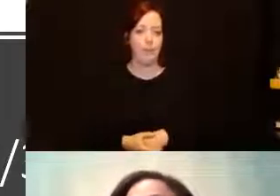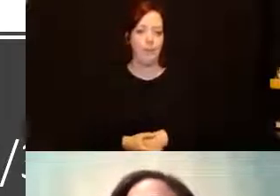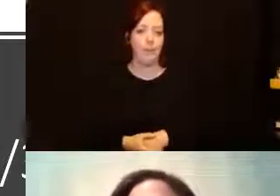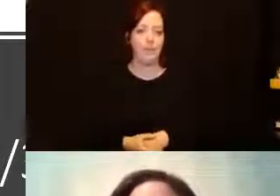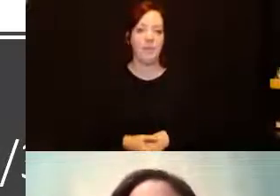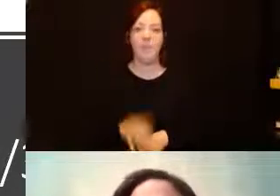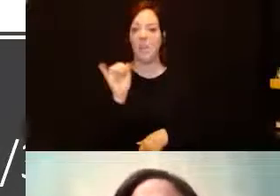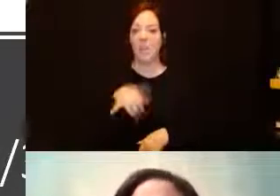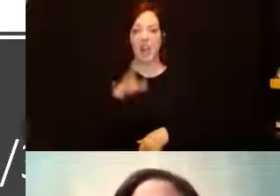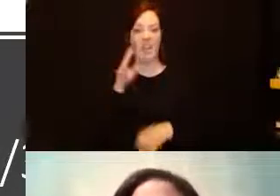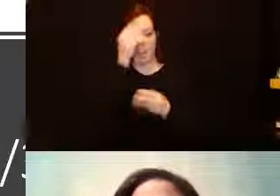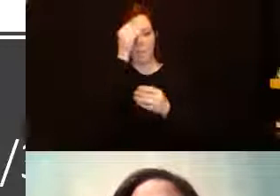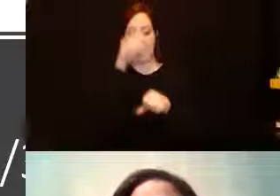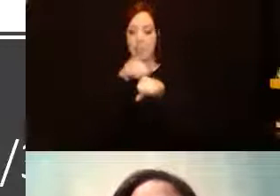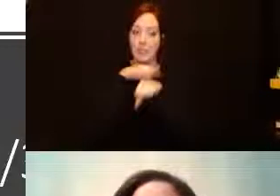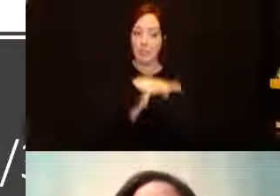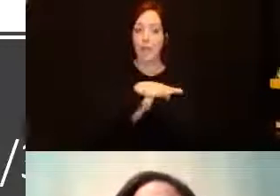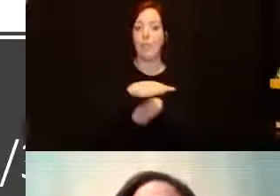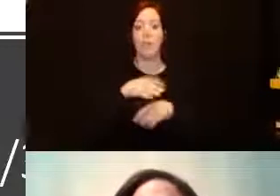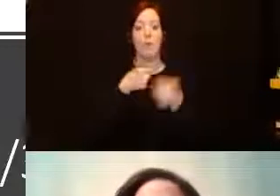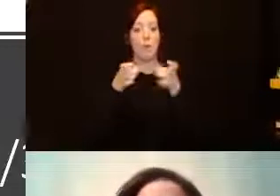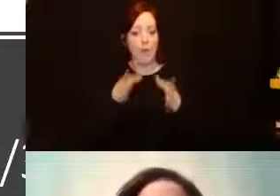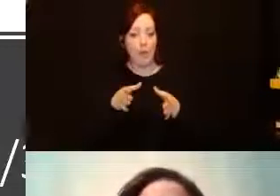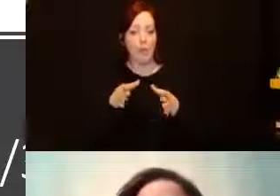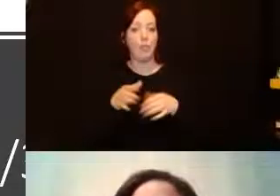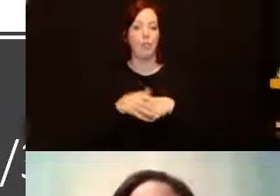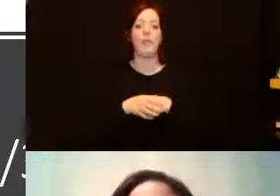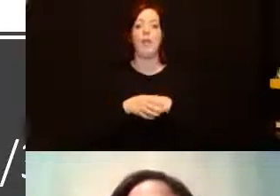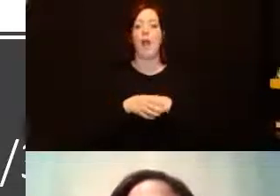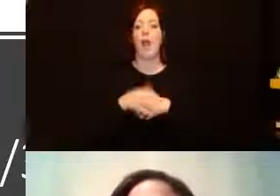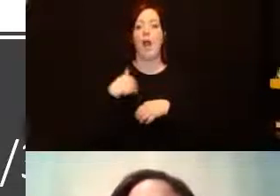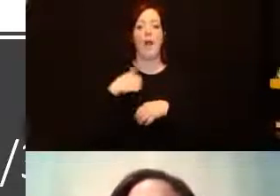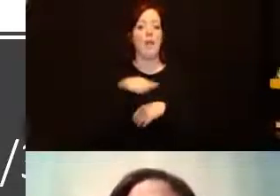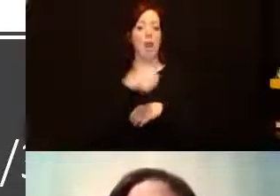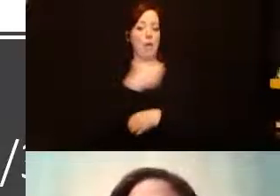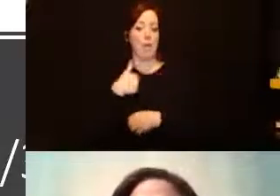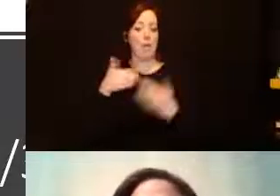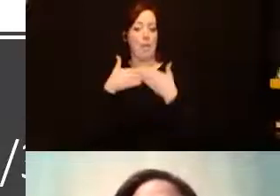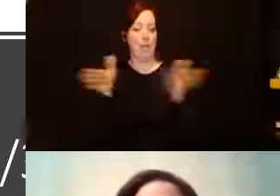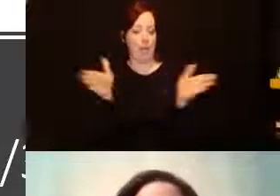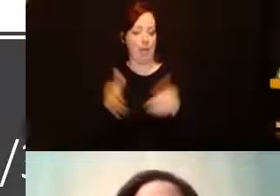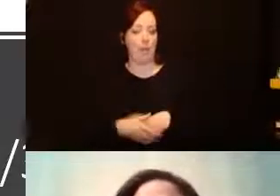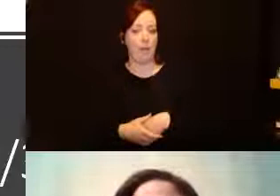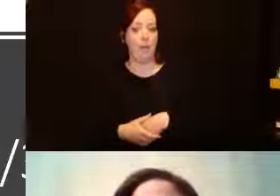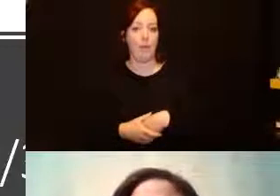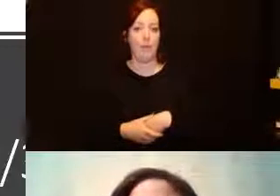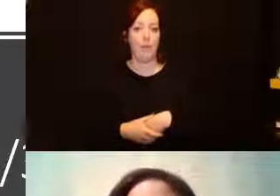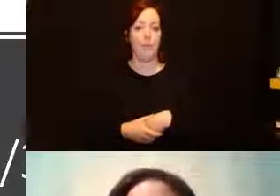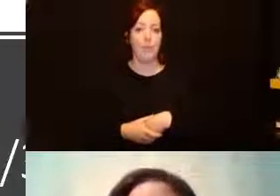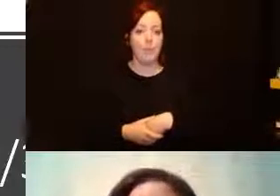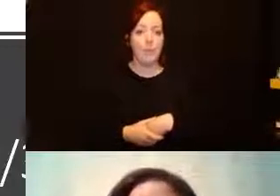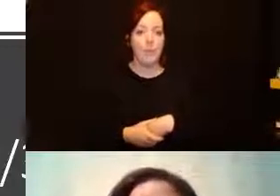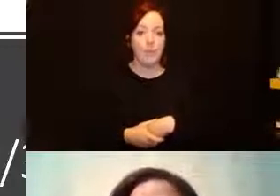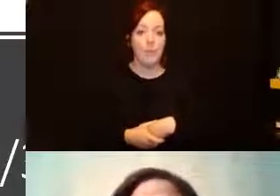to the public. And this is why we're here today. As part of the Work Hearing Forum and the Make Listening